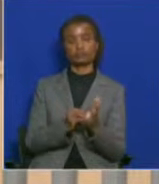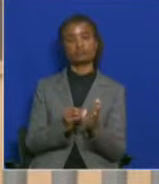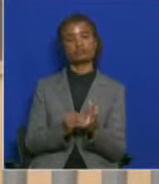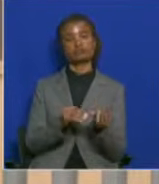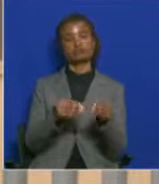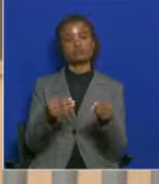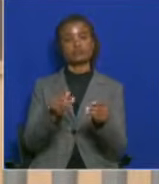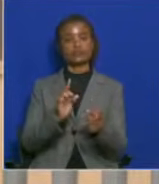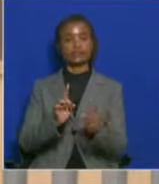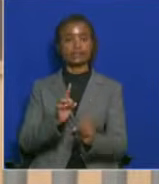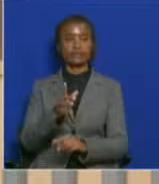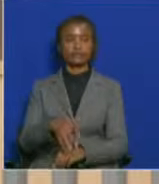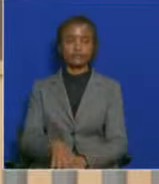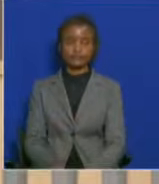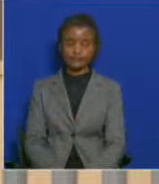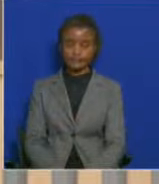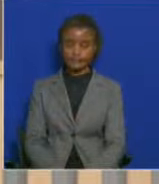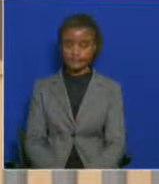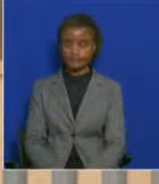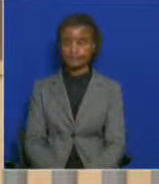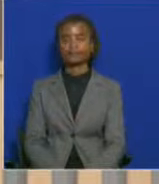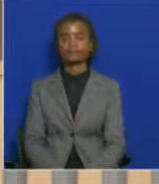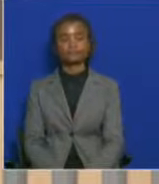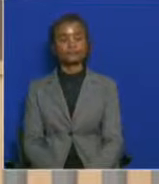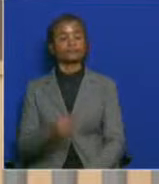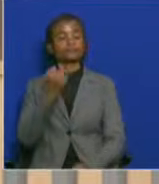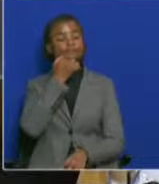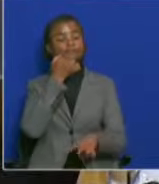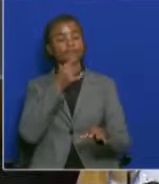Sorry, Chair. Okay, let me begin.